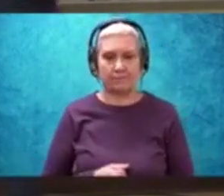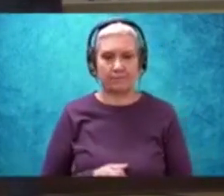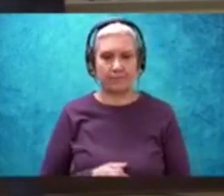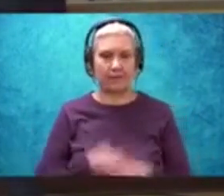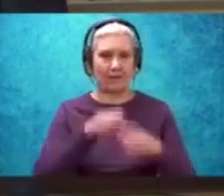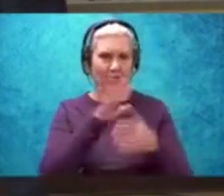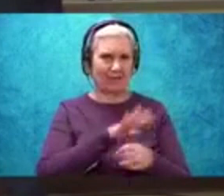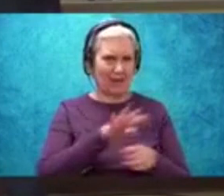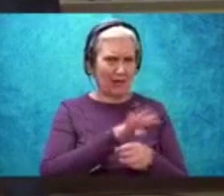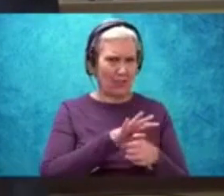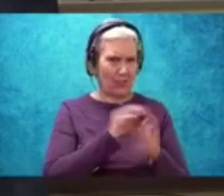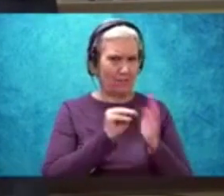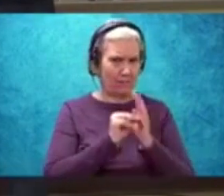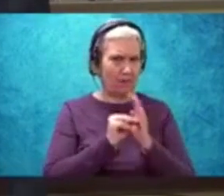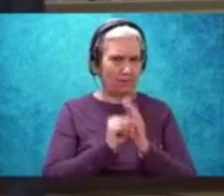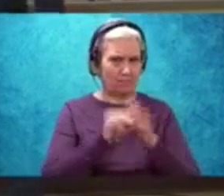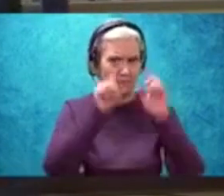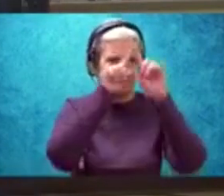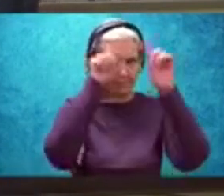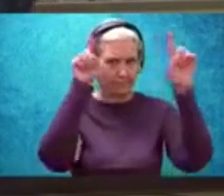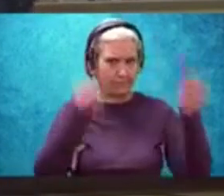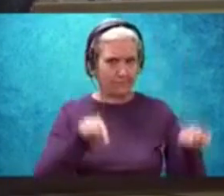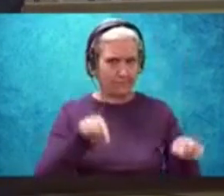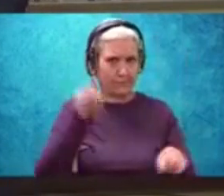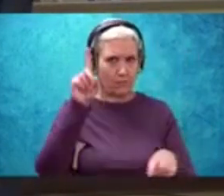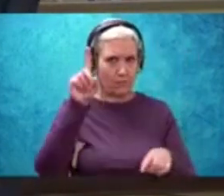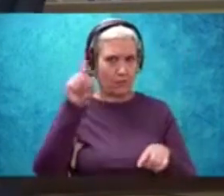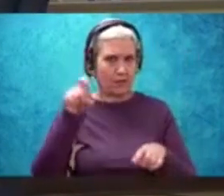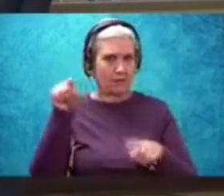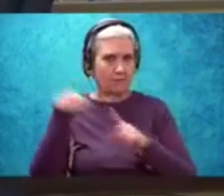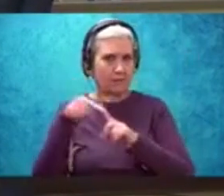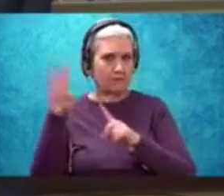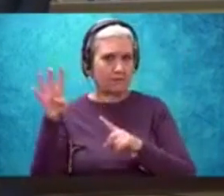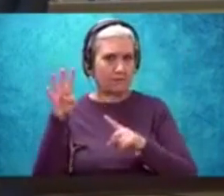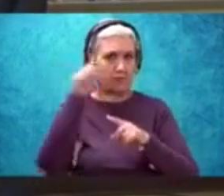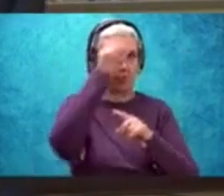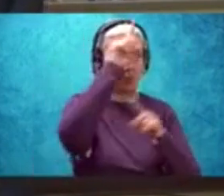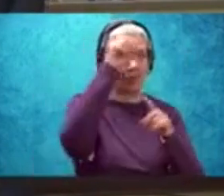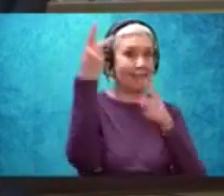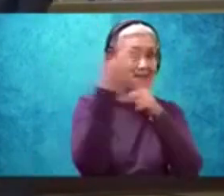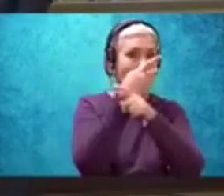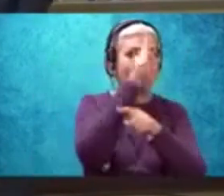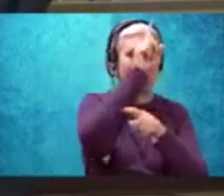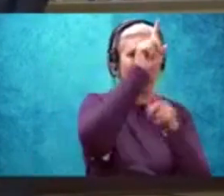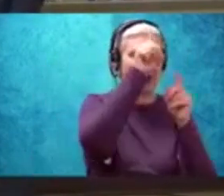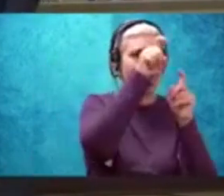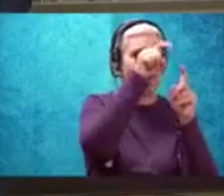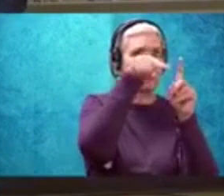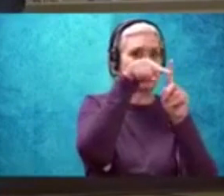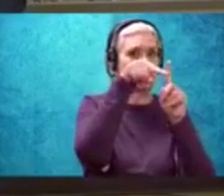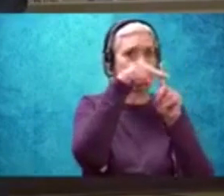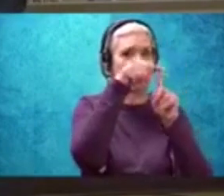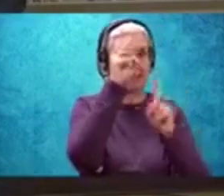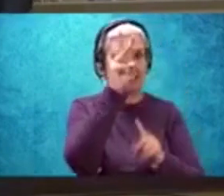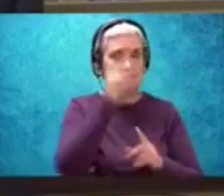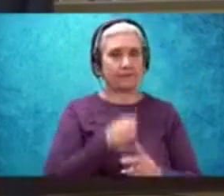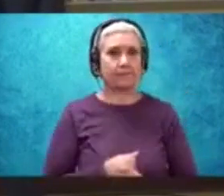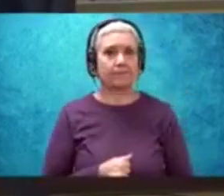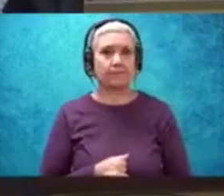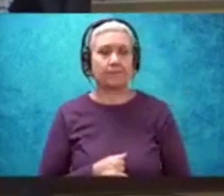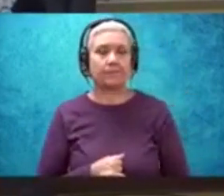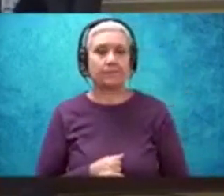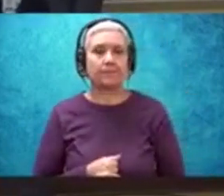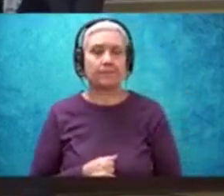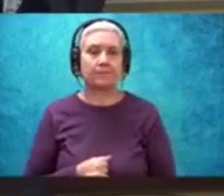models. Here we've got a side length of 1x plus 4 times 1x plus 6. What I want you to focus your attention on in this particular